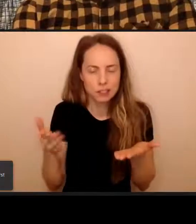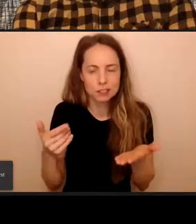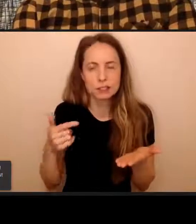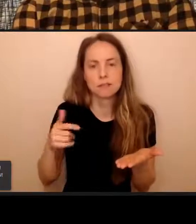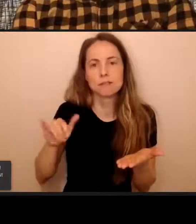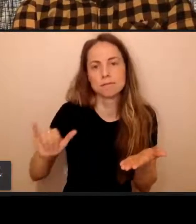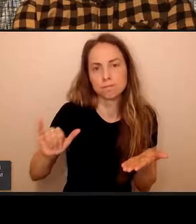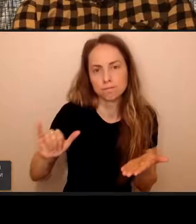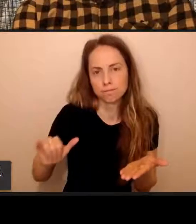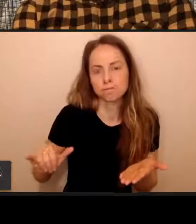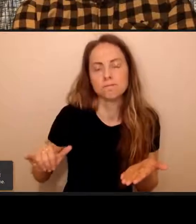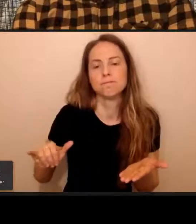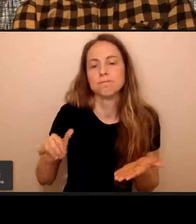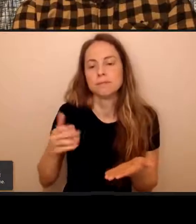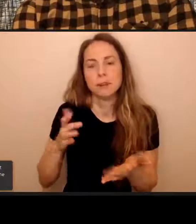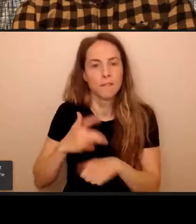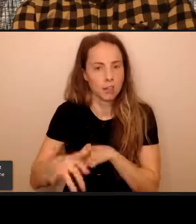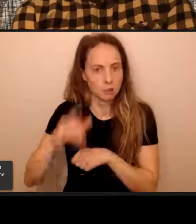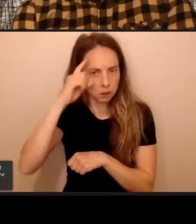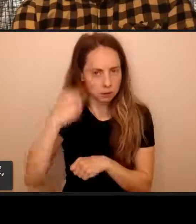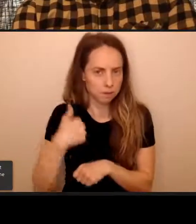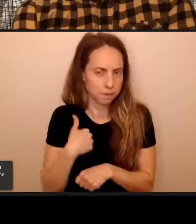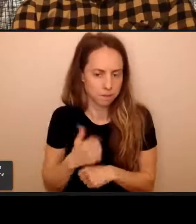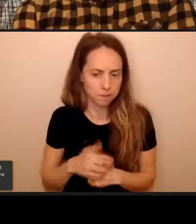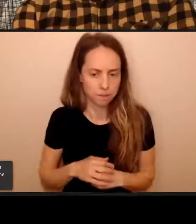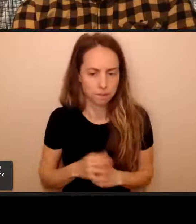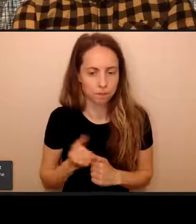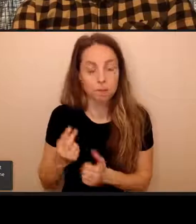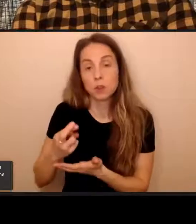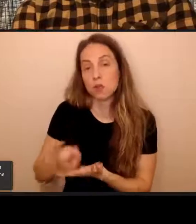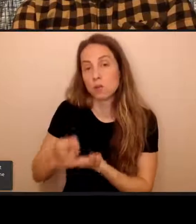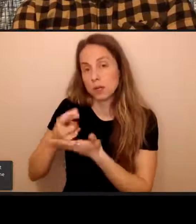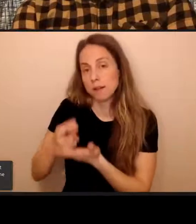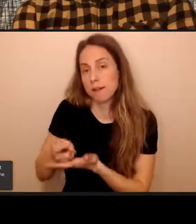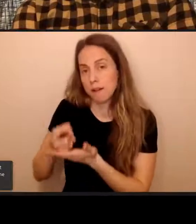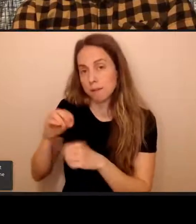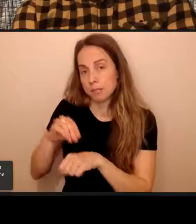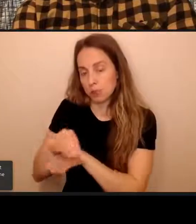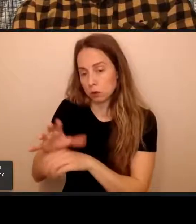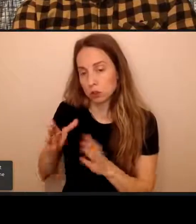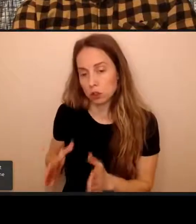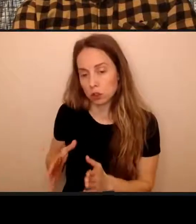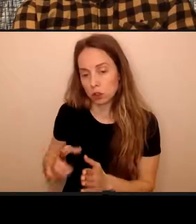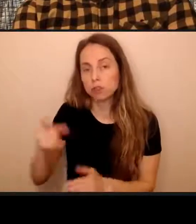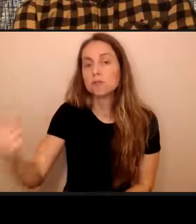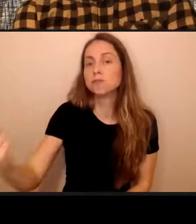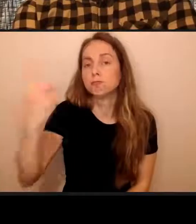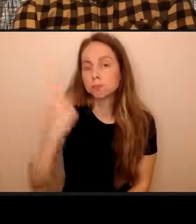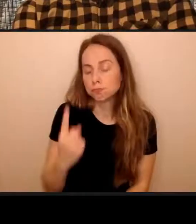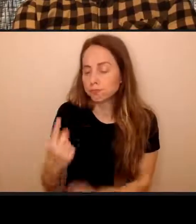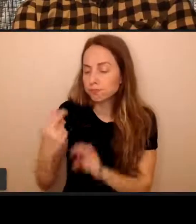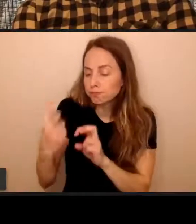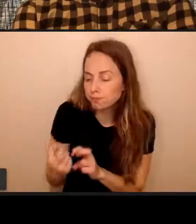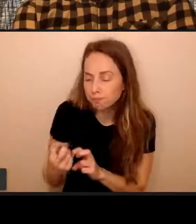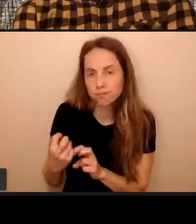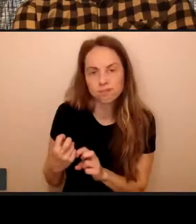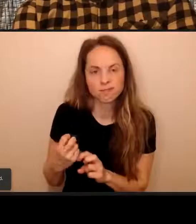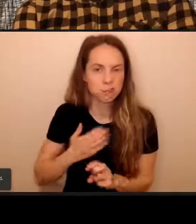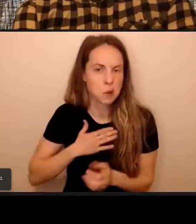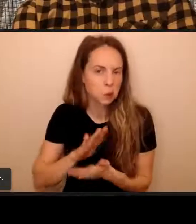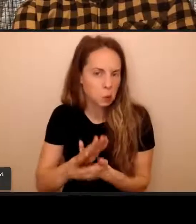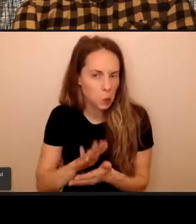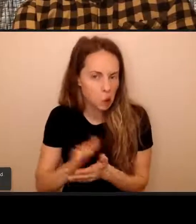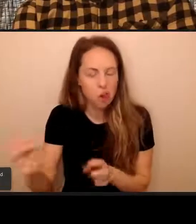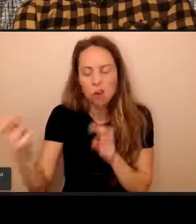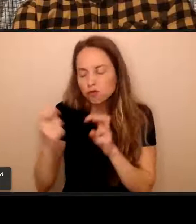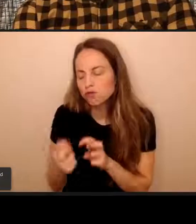had available to me. And the rehab counselor, came and met with me at school, and we talked